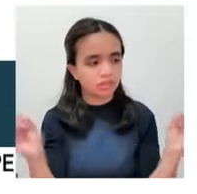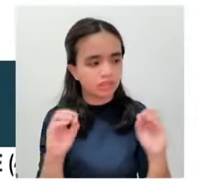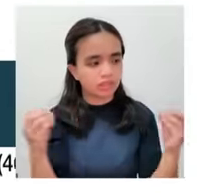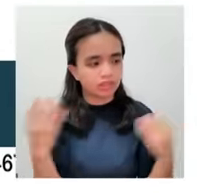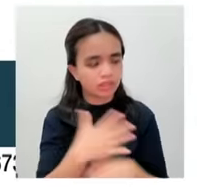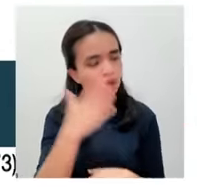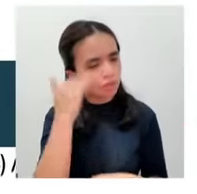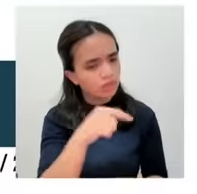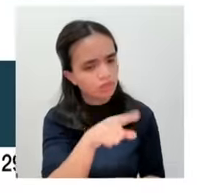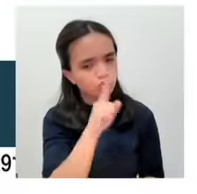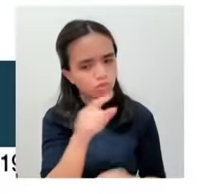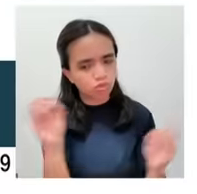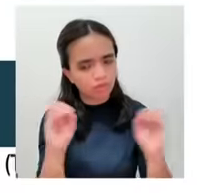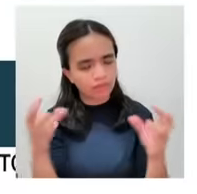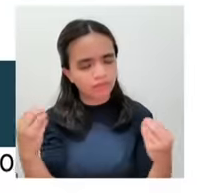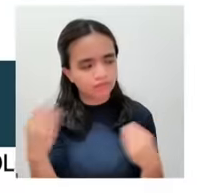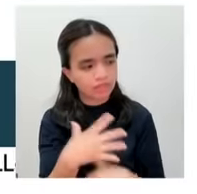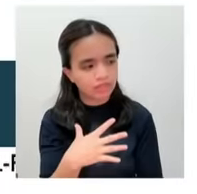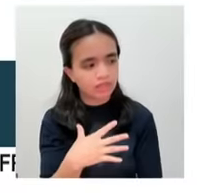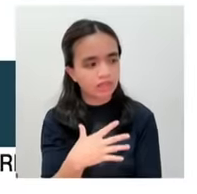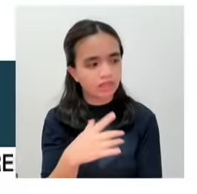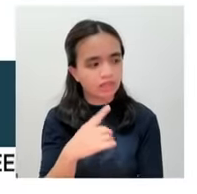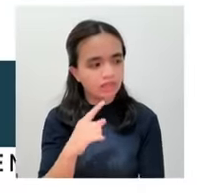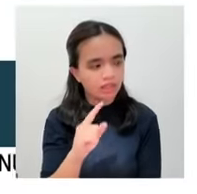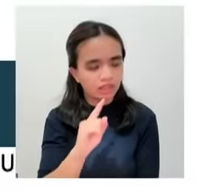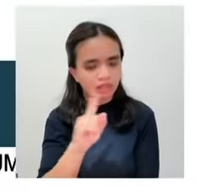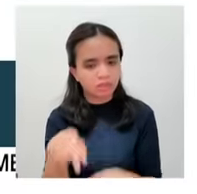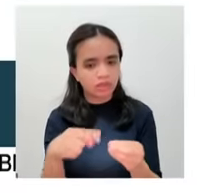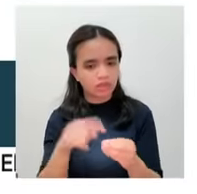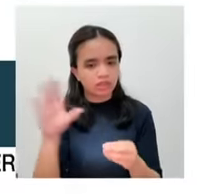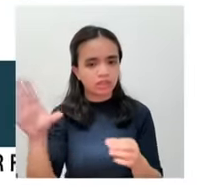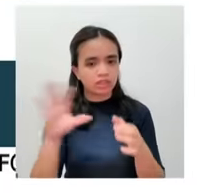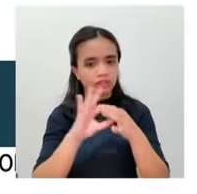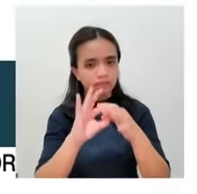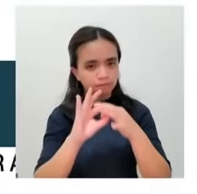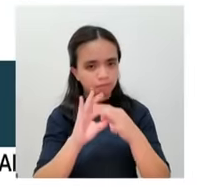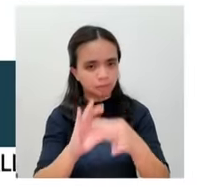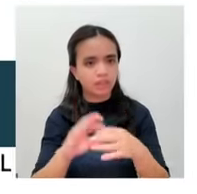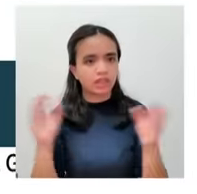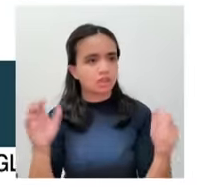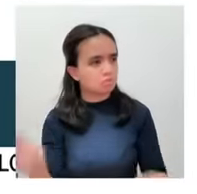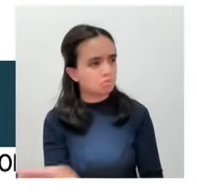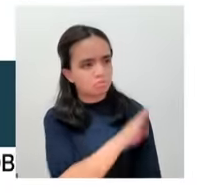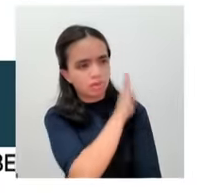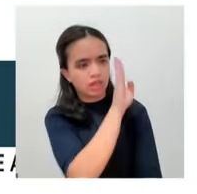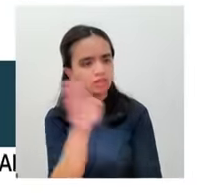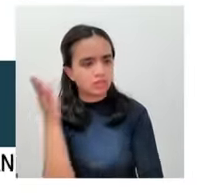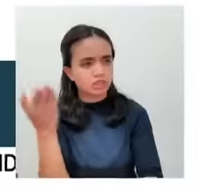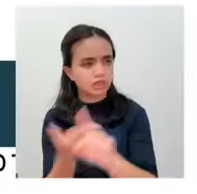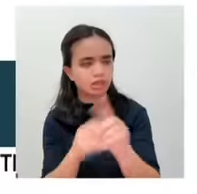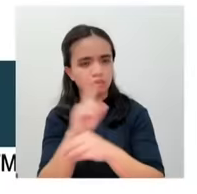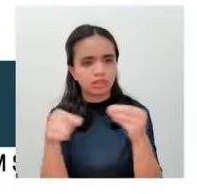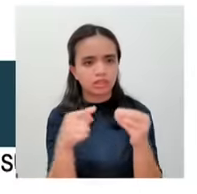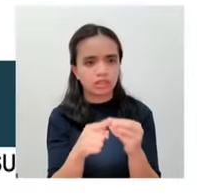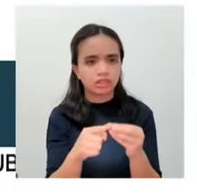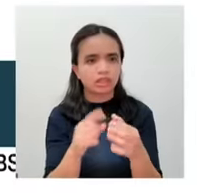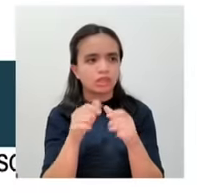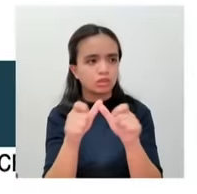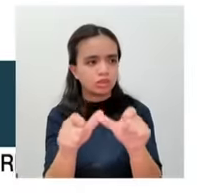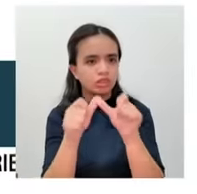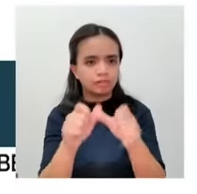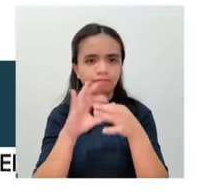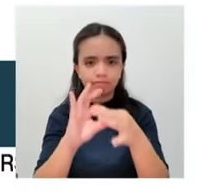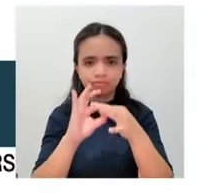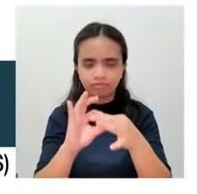was fearless when it came to, you know, her relationships. She was fearless when it came to keeping the friendships. She was